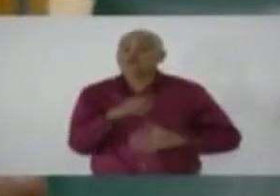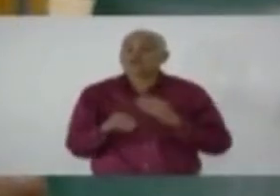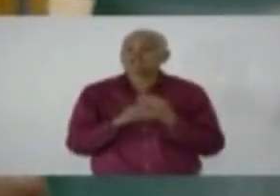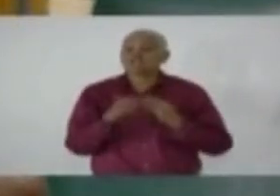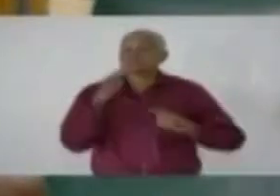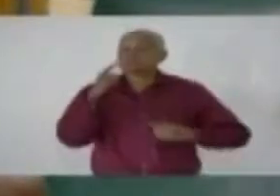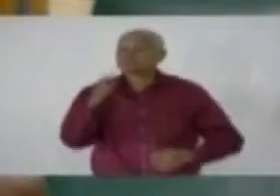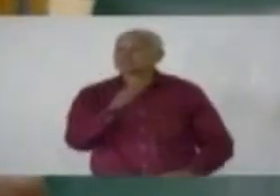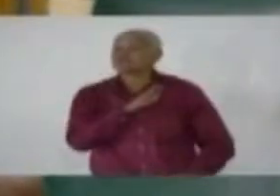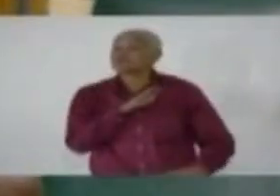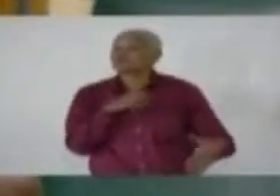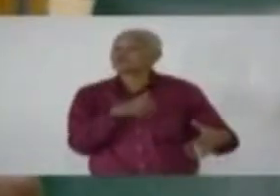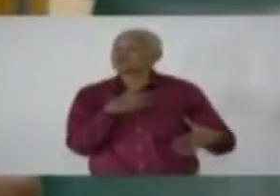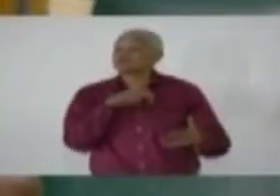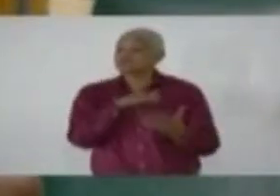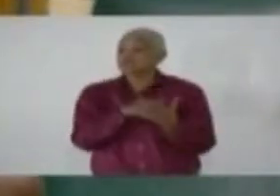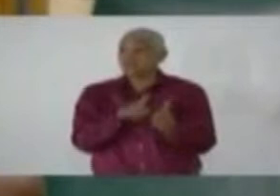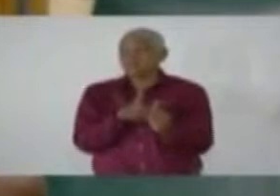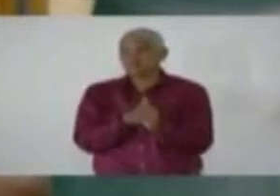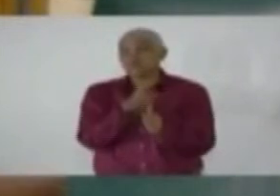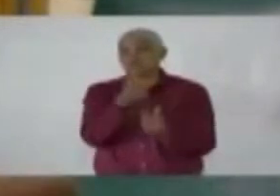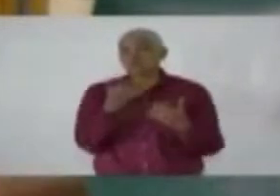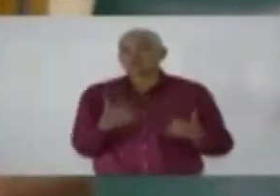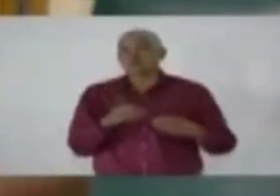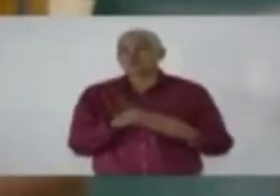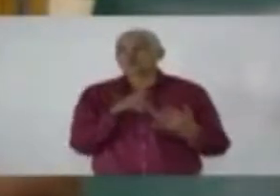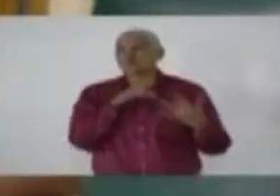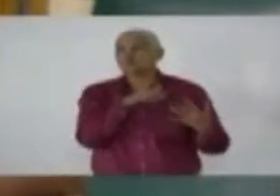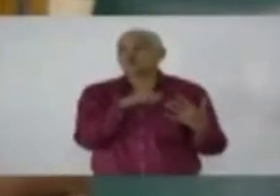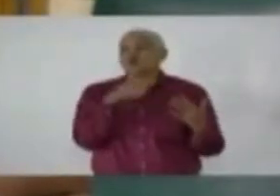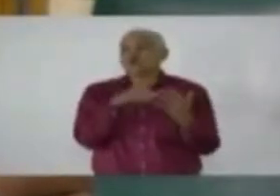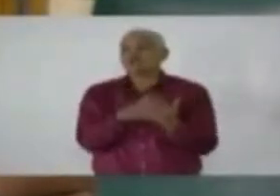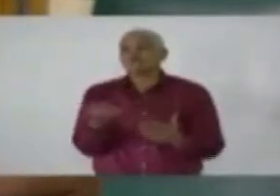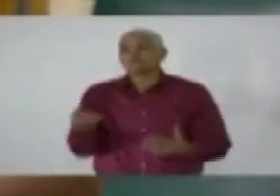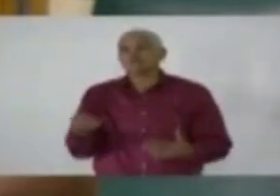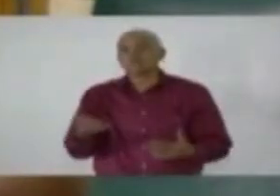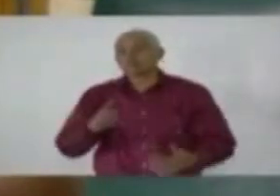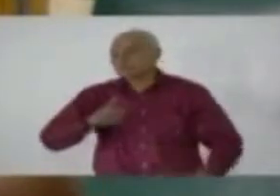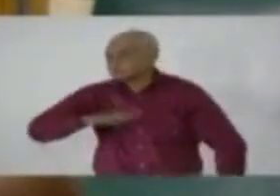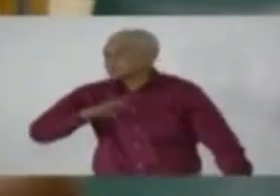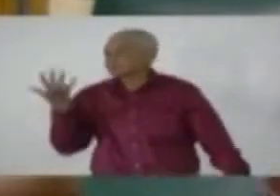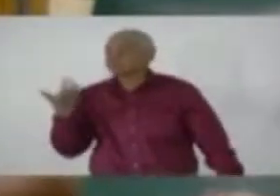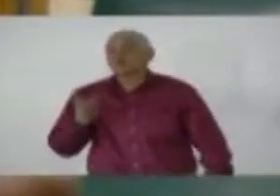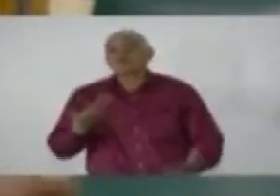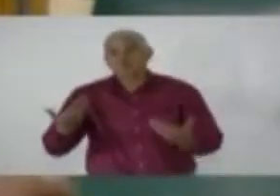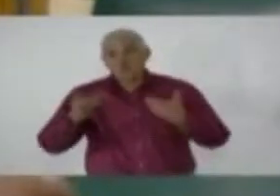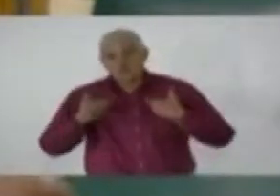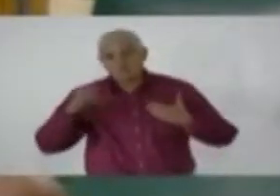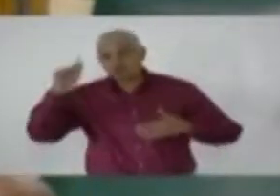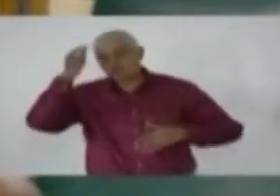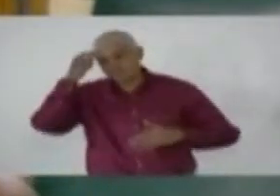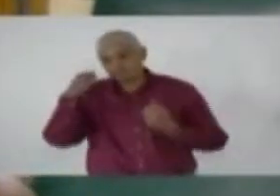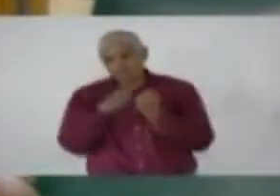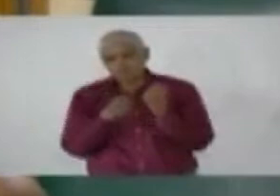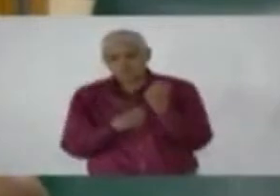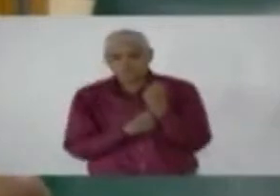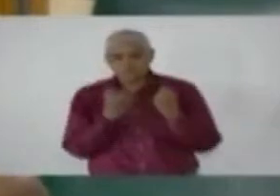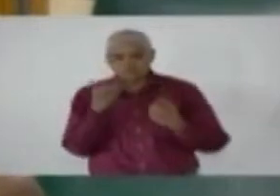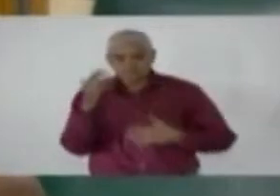say to the JCF that we stand behind you in this war against criminality, and you have our support. Thank you, Mr.